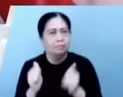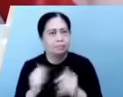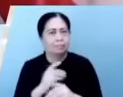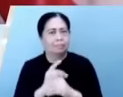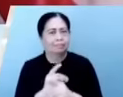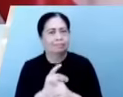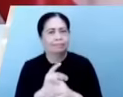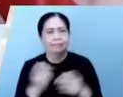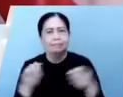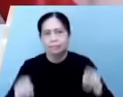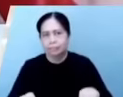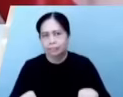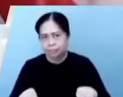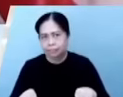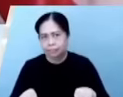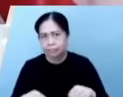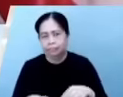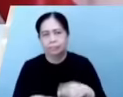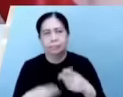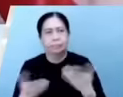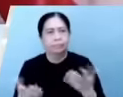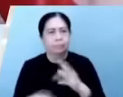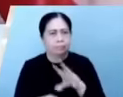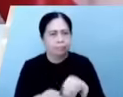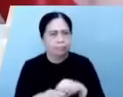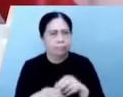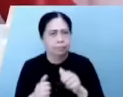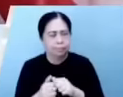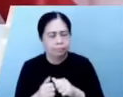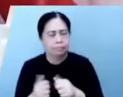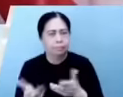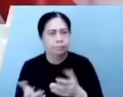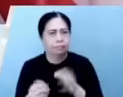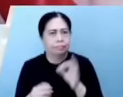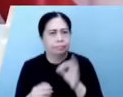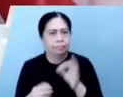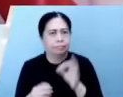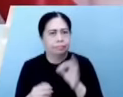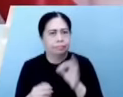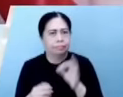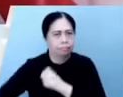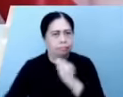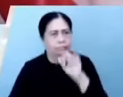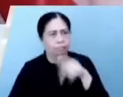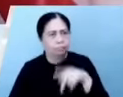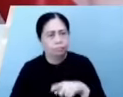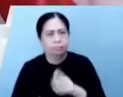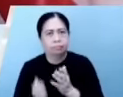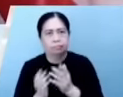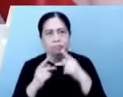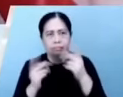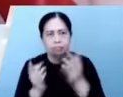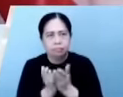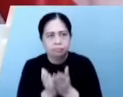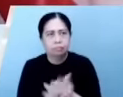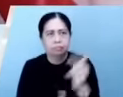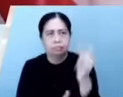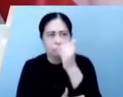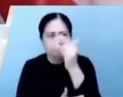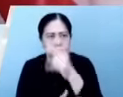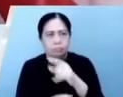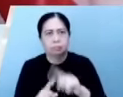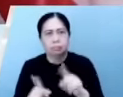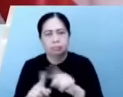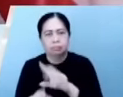4 extends to armed attacks on the Filipino Armed Forces, public vessels, aircraft, including those of its Coast